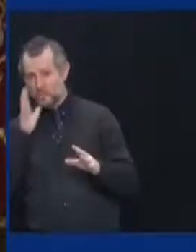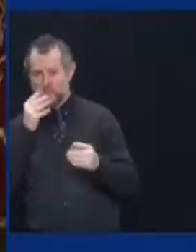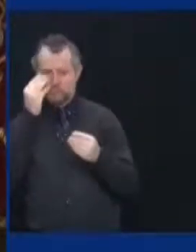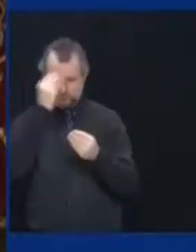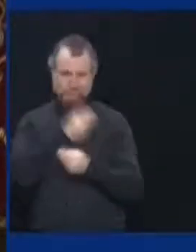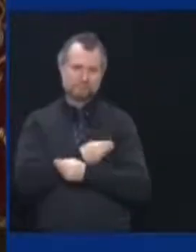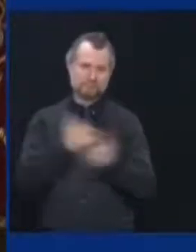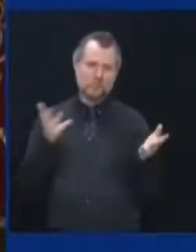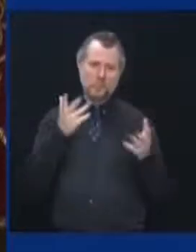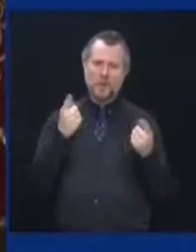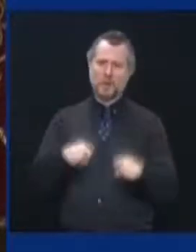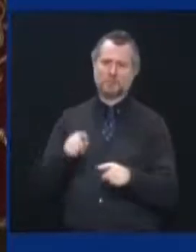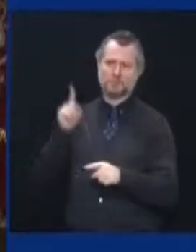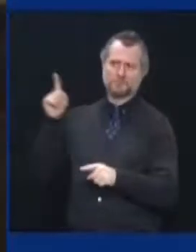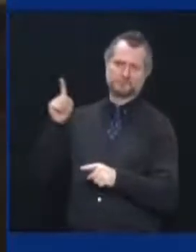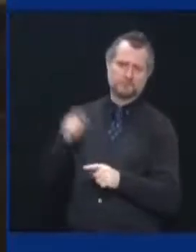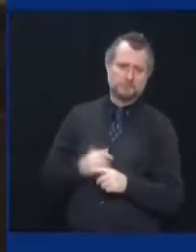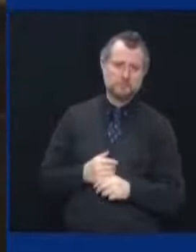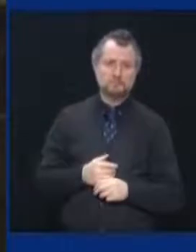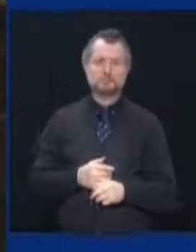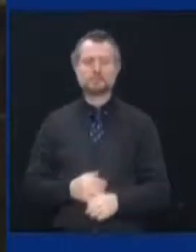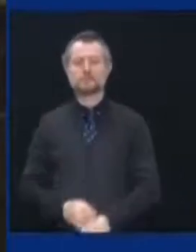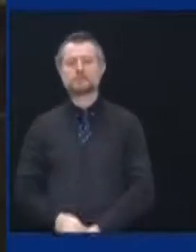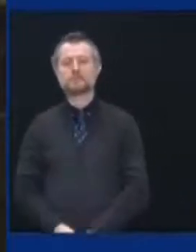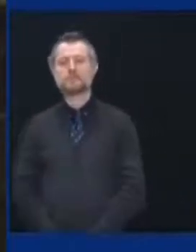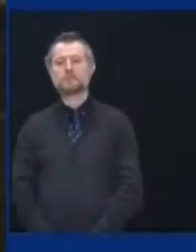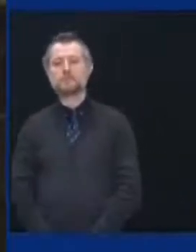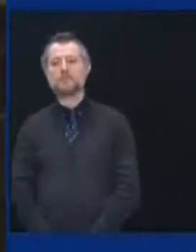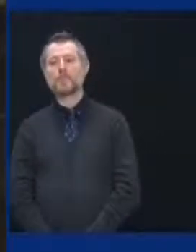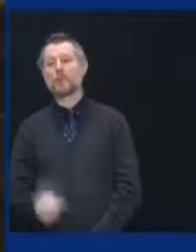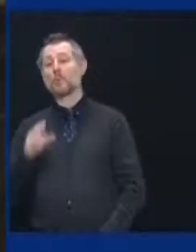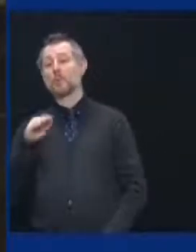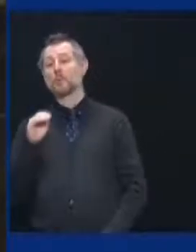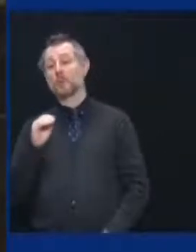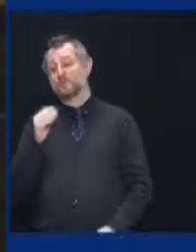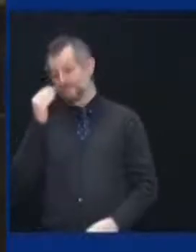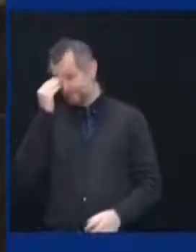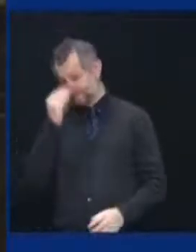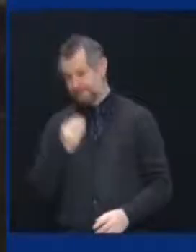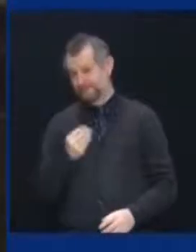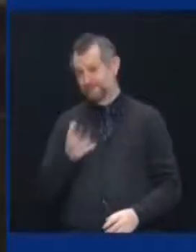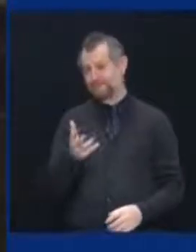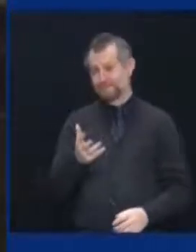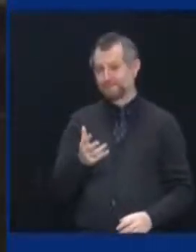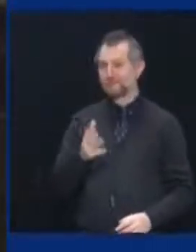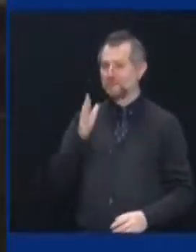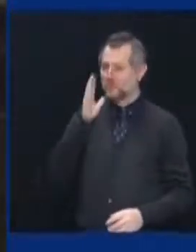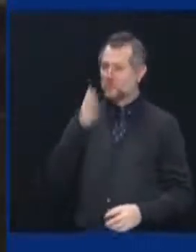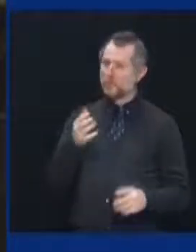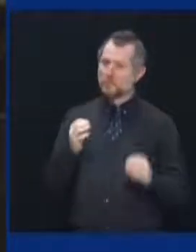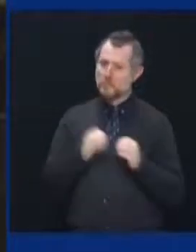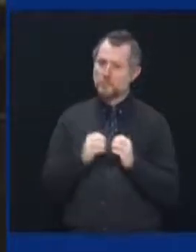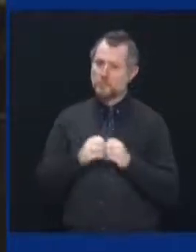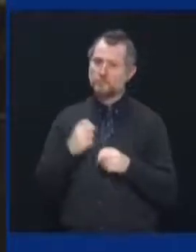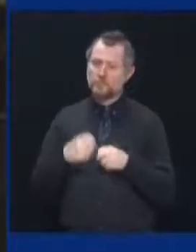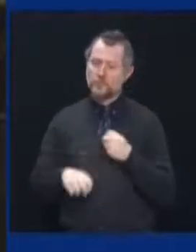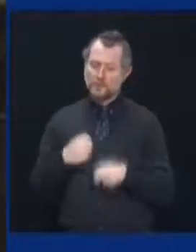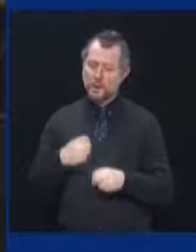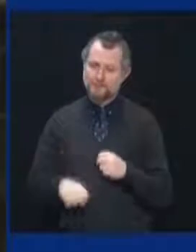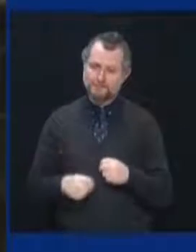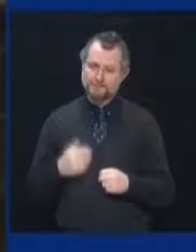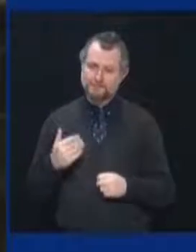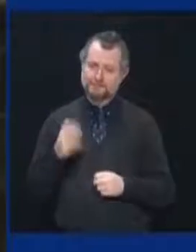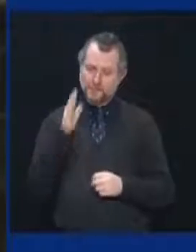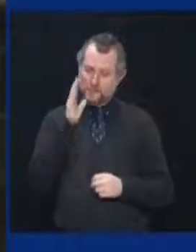we know, but that's how we got here. And you know, Stacy, it's going to be a bigger problem than that, unfortunately. When